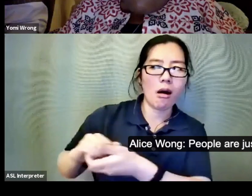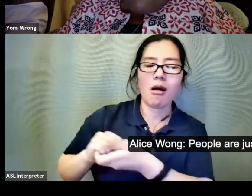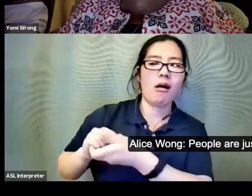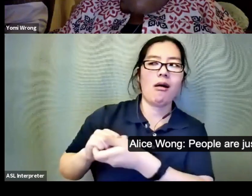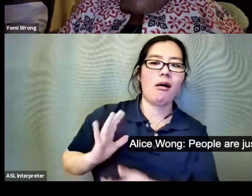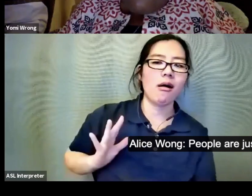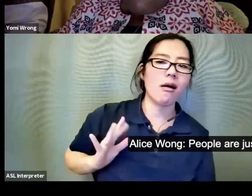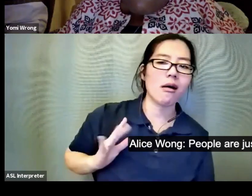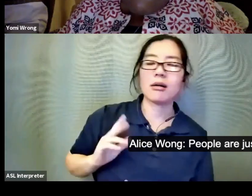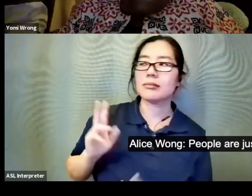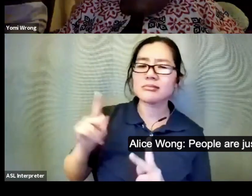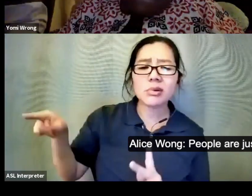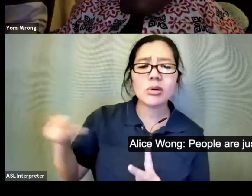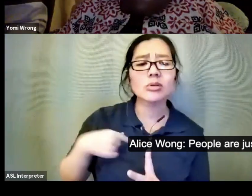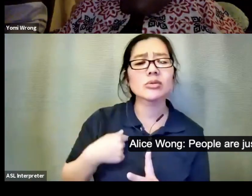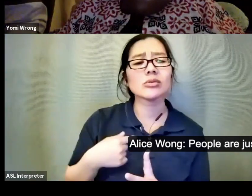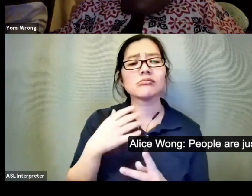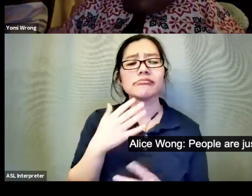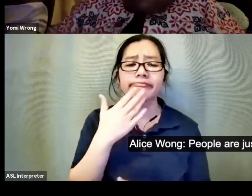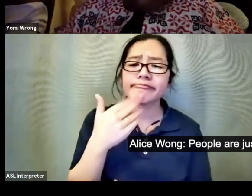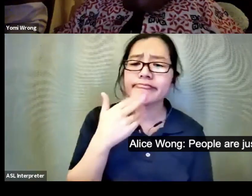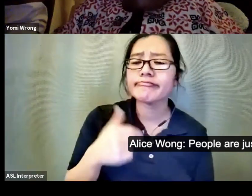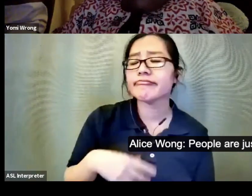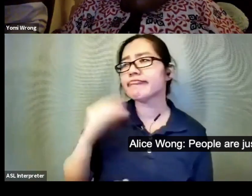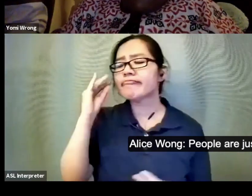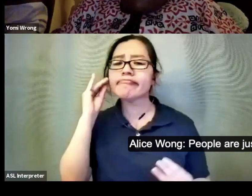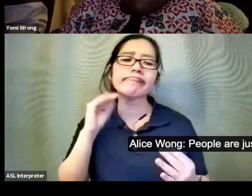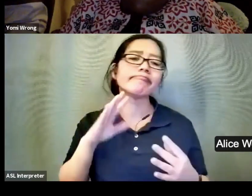so thoughtful, just so loving, so